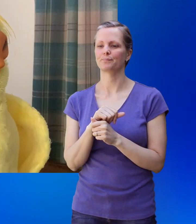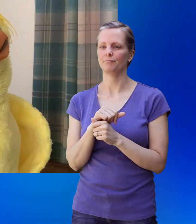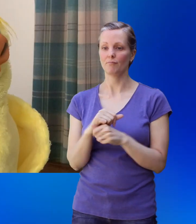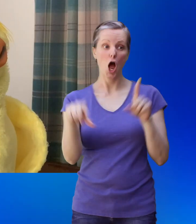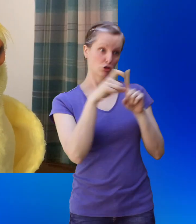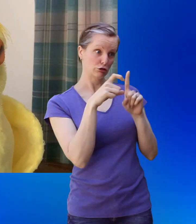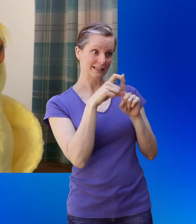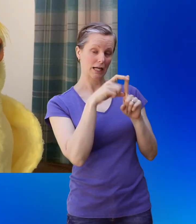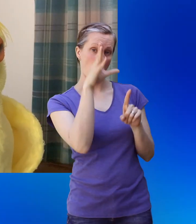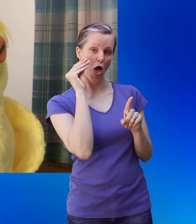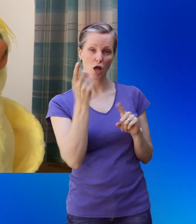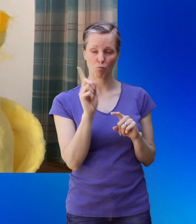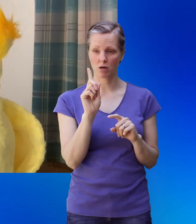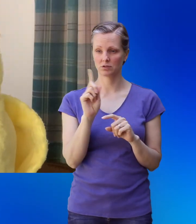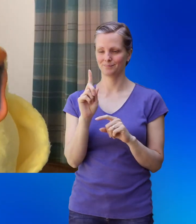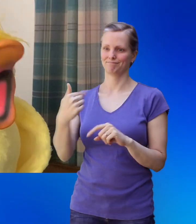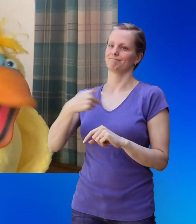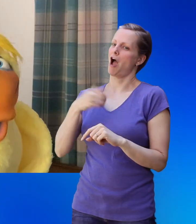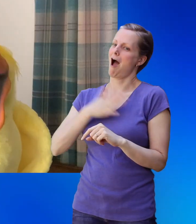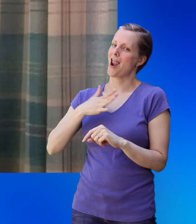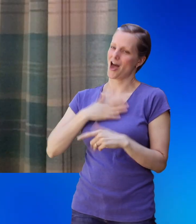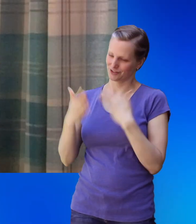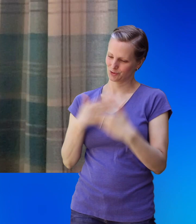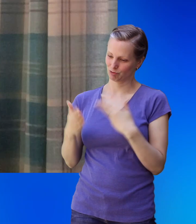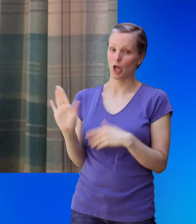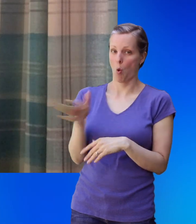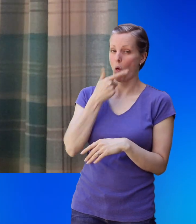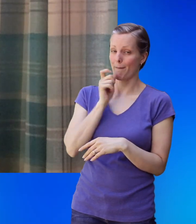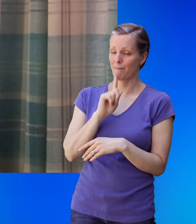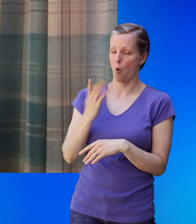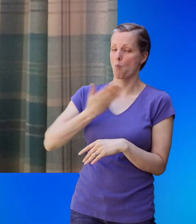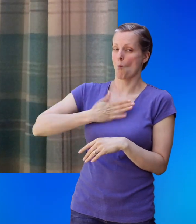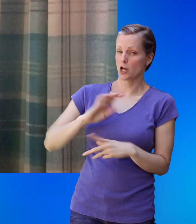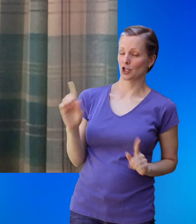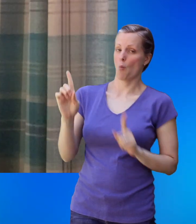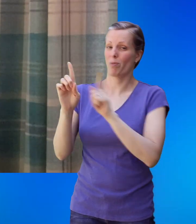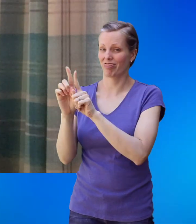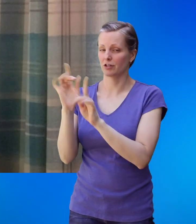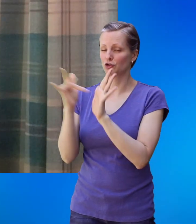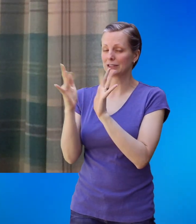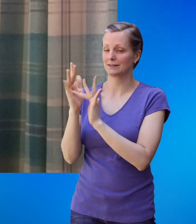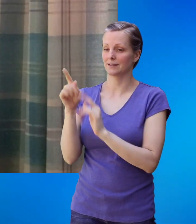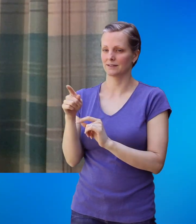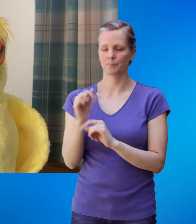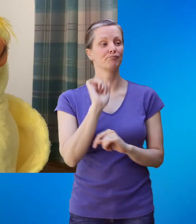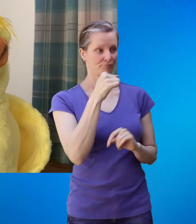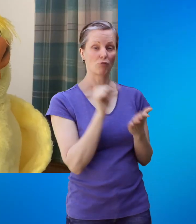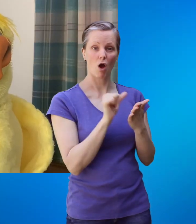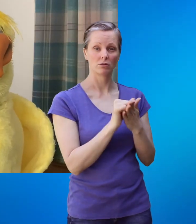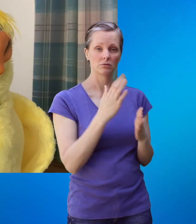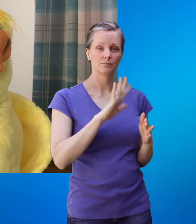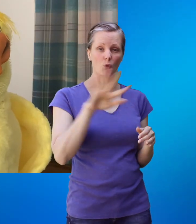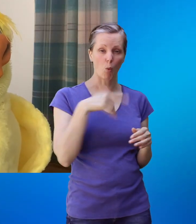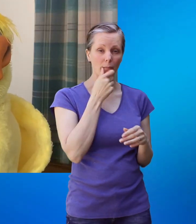Dudley, what did you learn from today's story? Oh, I liked it. All the people wanted to be with Jesus. You're